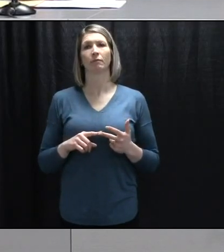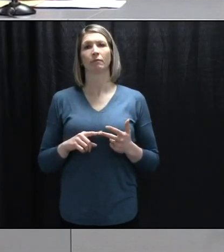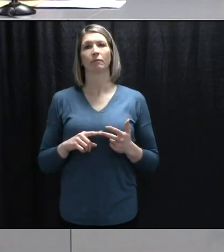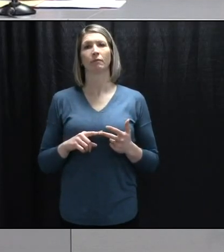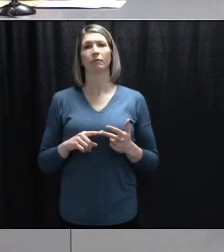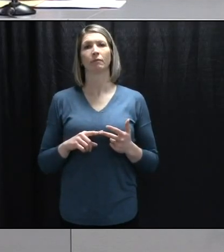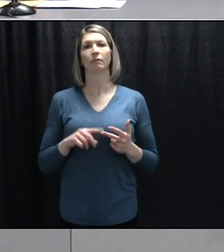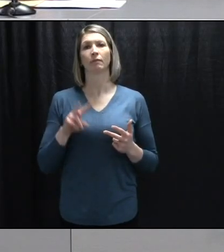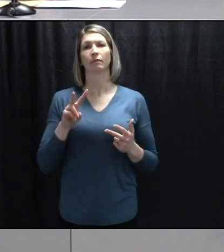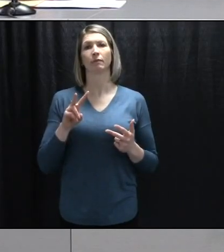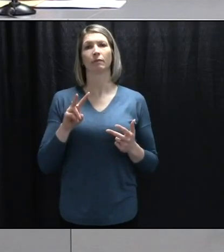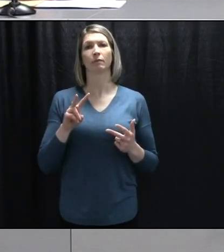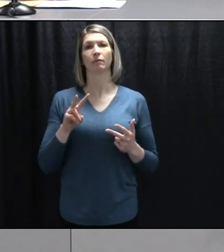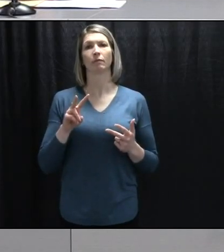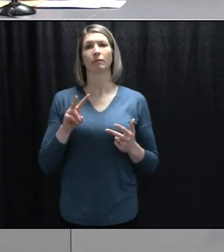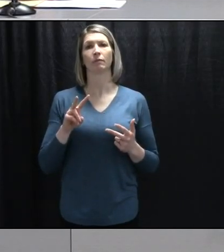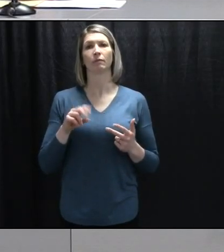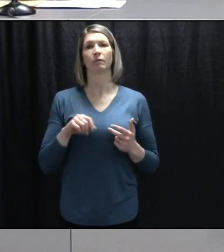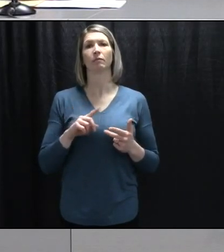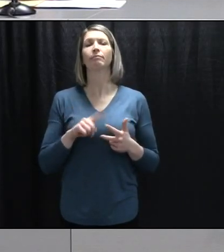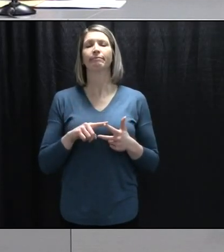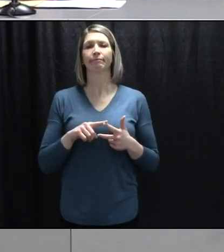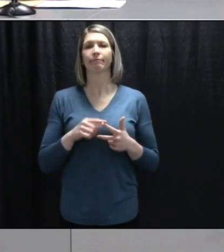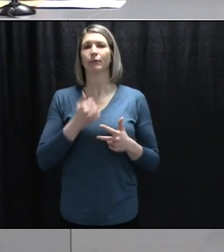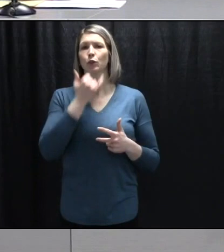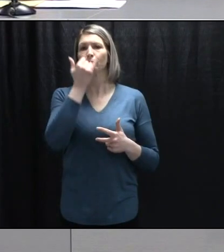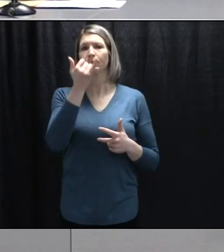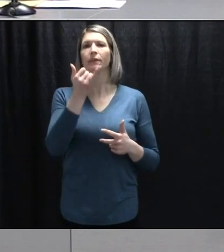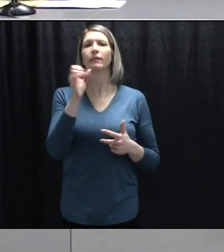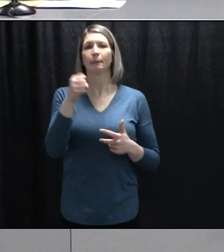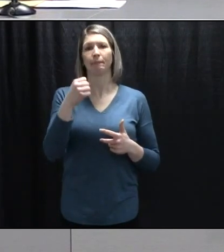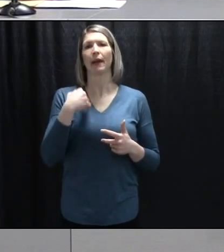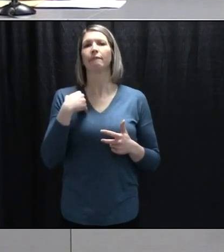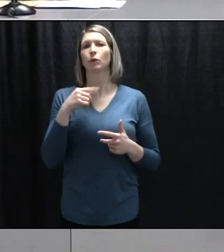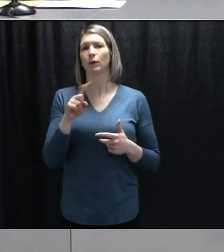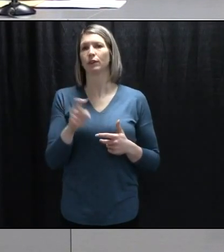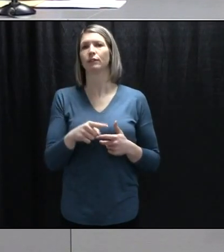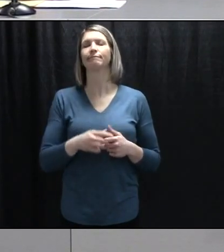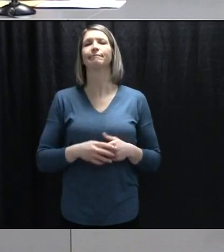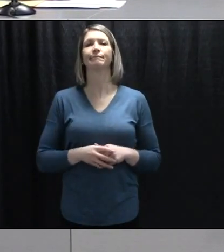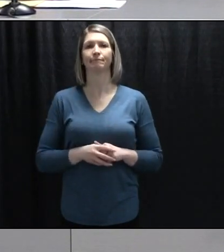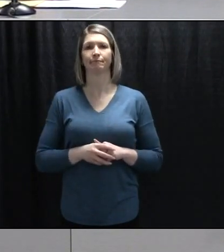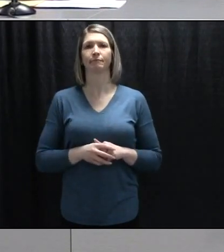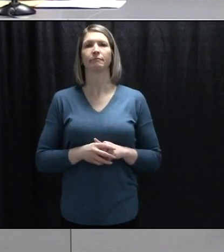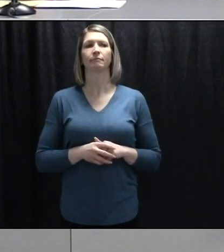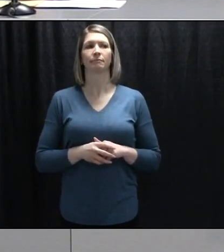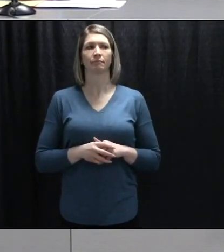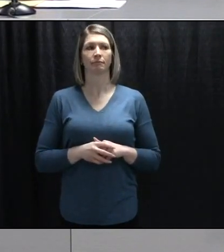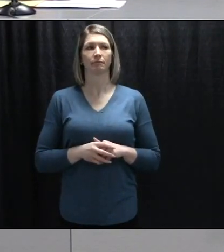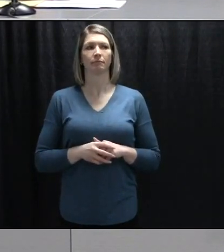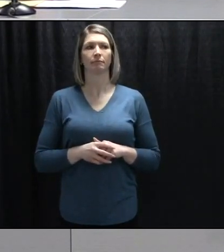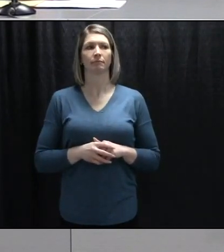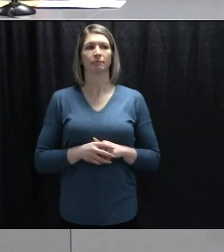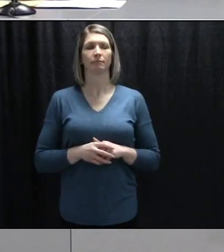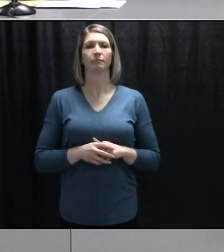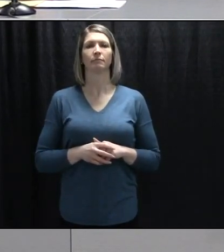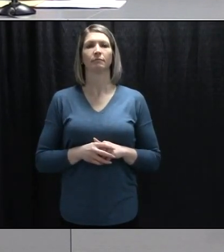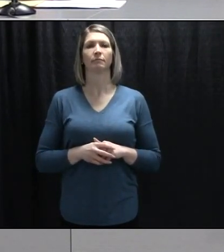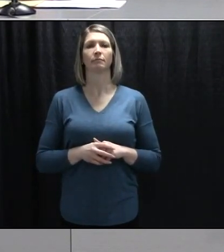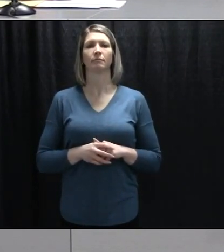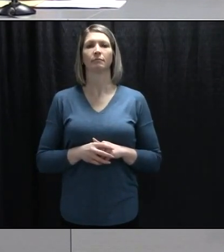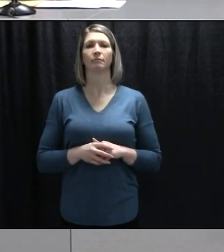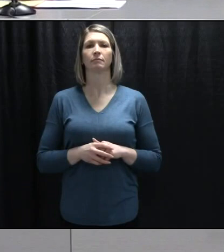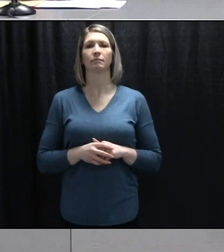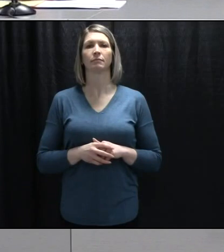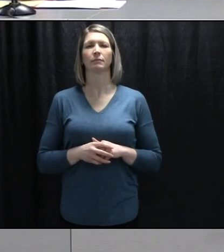Ben Murphy of VOCM. Oh, yeah, sorry. Oh, Mr. okay. Cowan, just press star 1. Please go ahead. Okay. Question for Minister